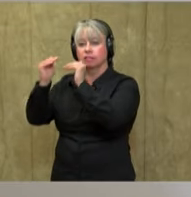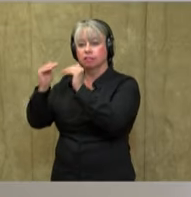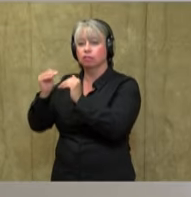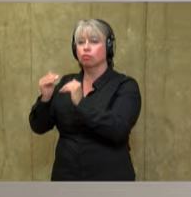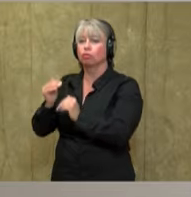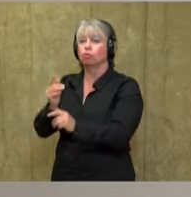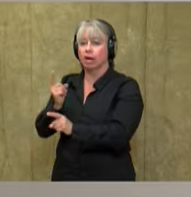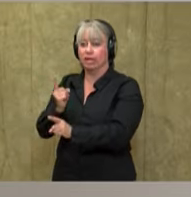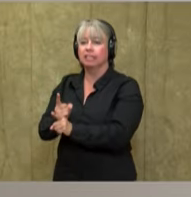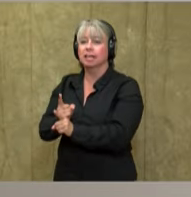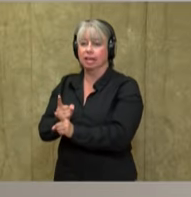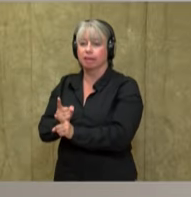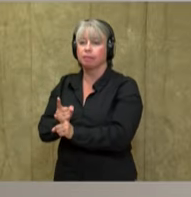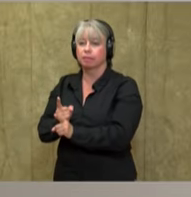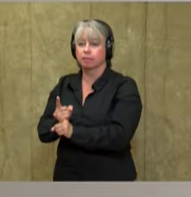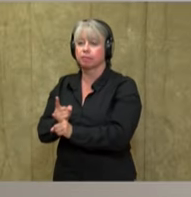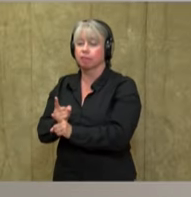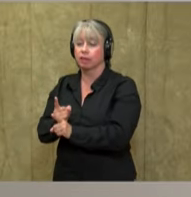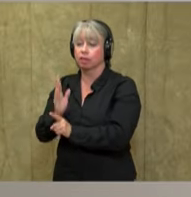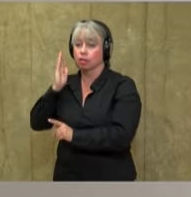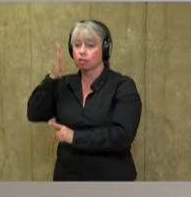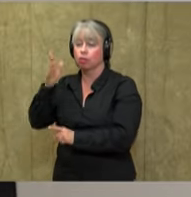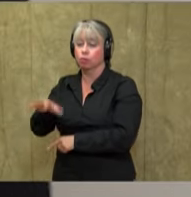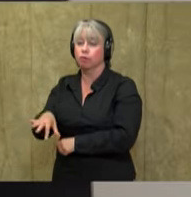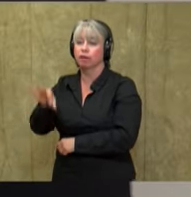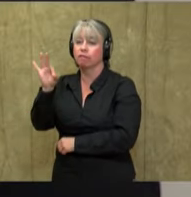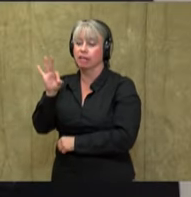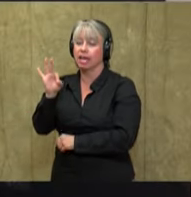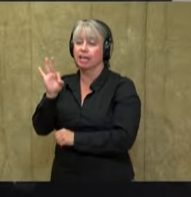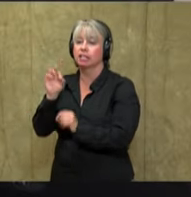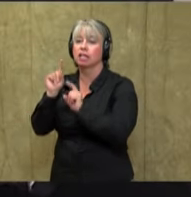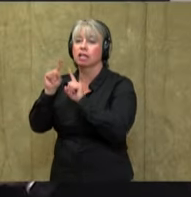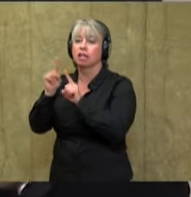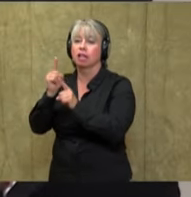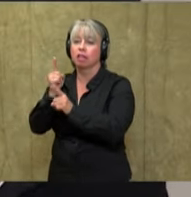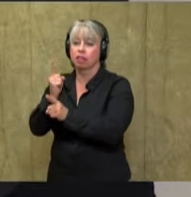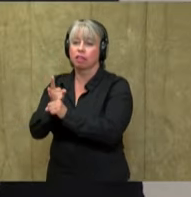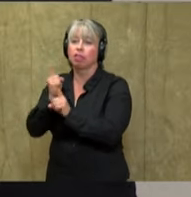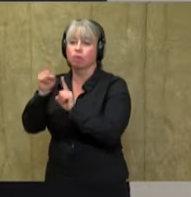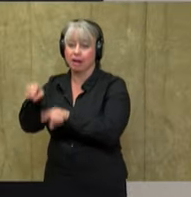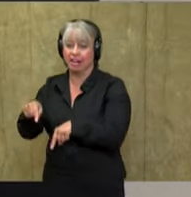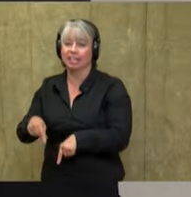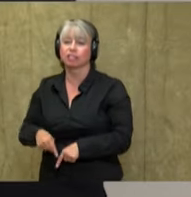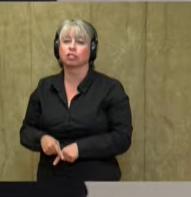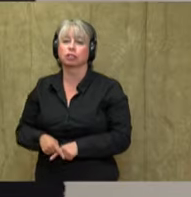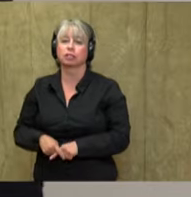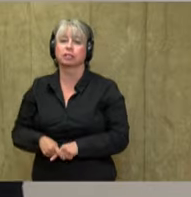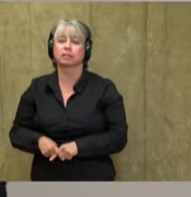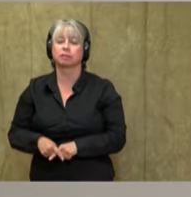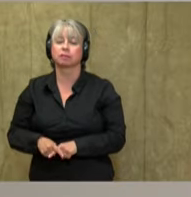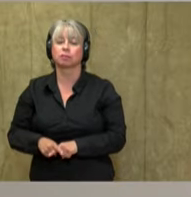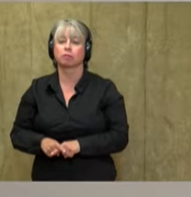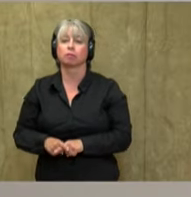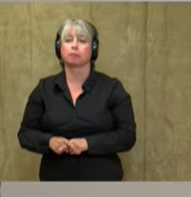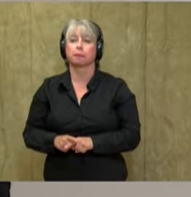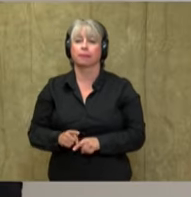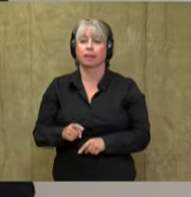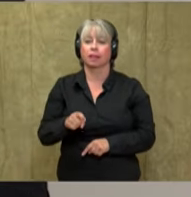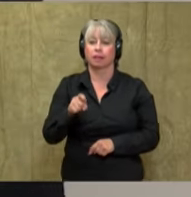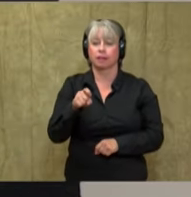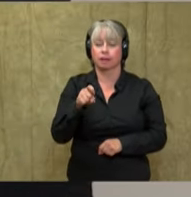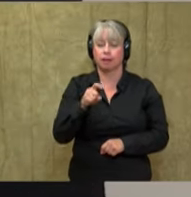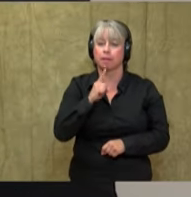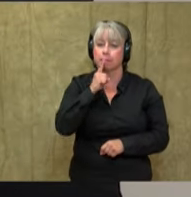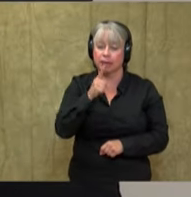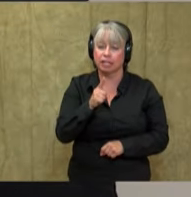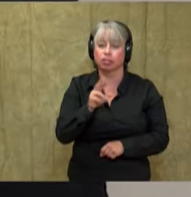calculator, you're going to get the right answer. So make sure you're plugging everything in correctly. Make sure you're pulling the radius from the right spot,